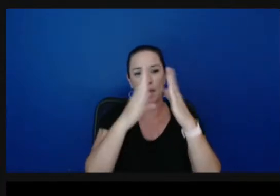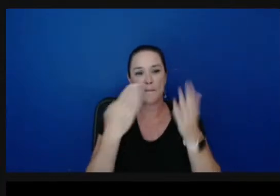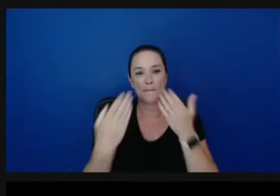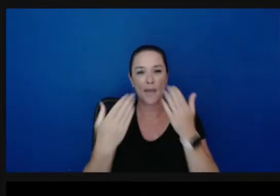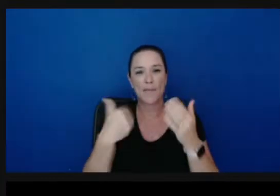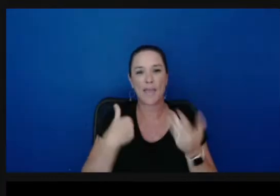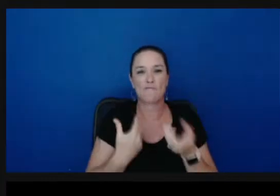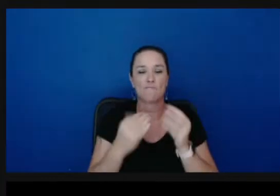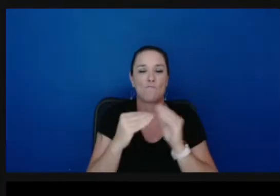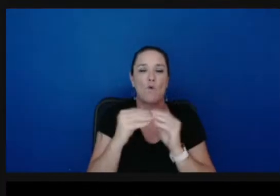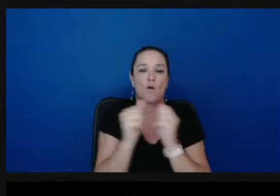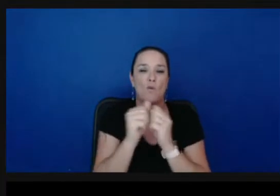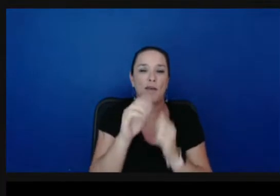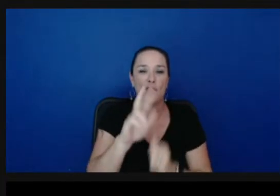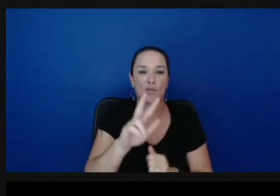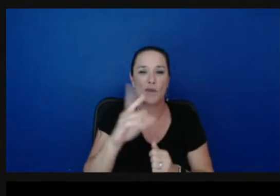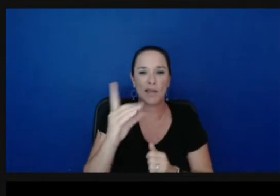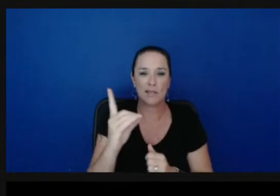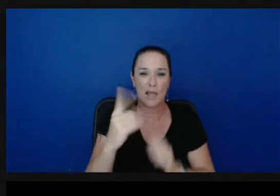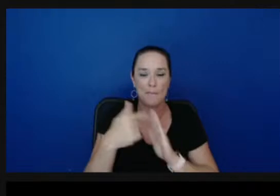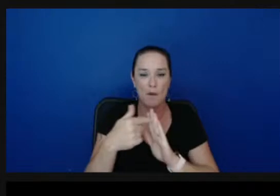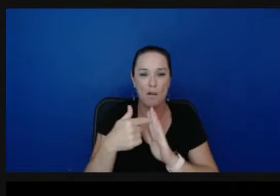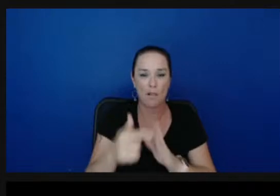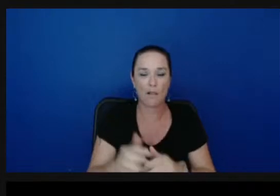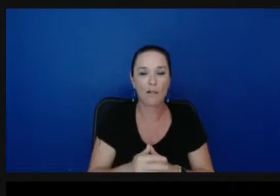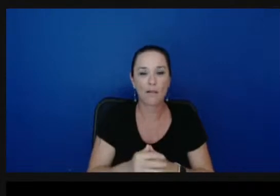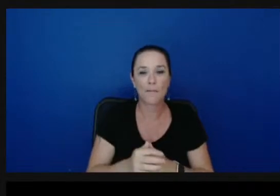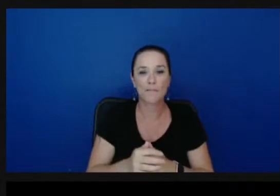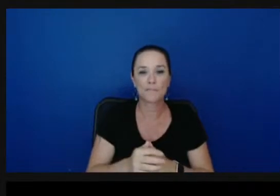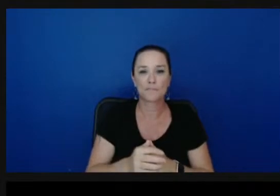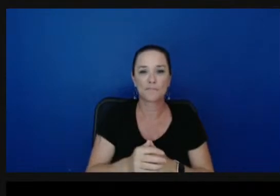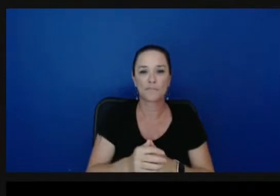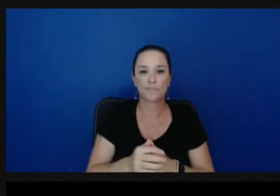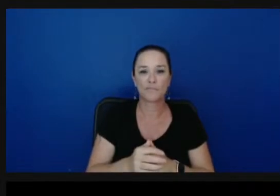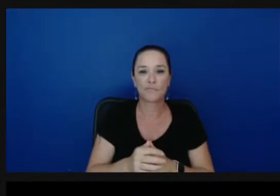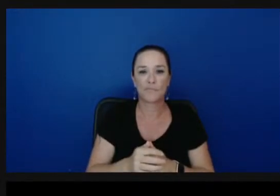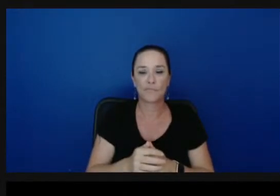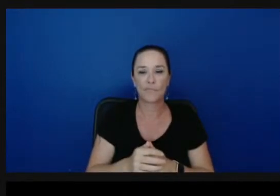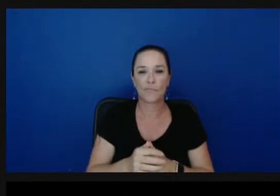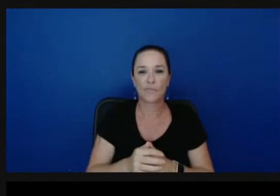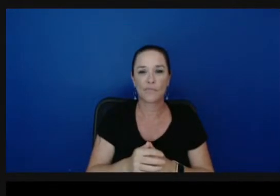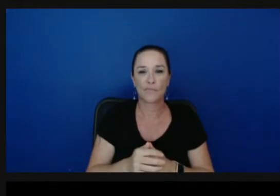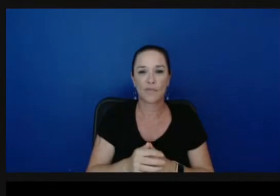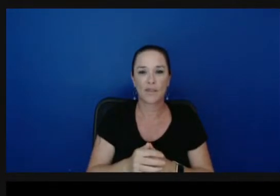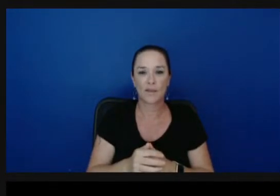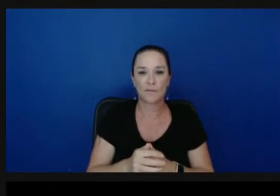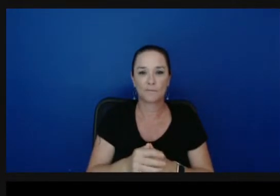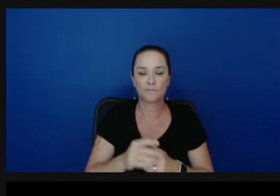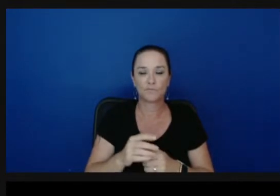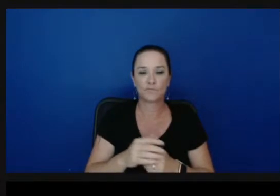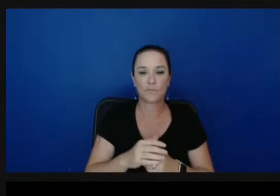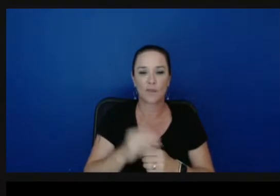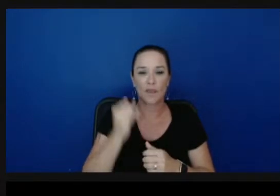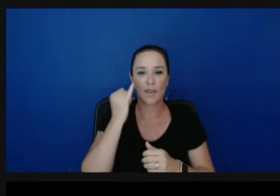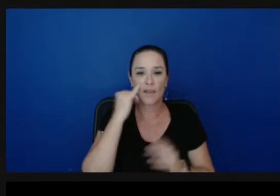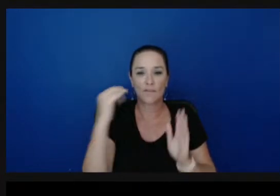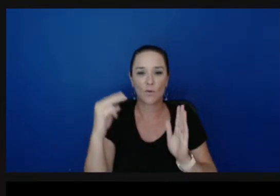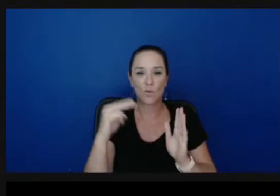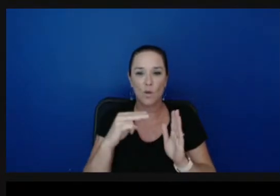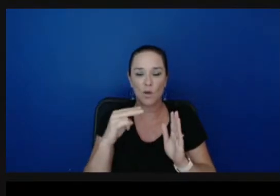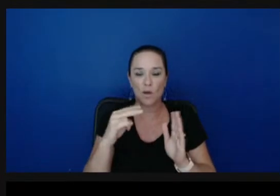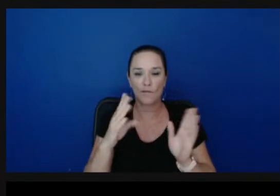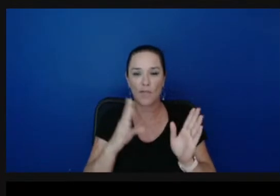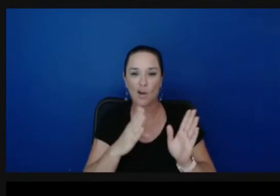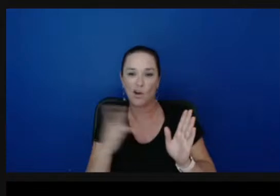those feeders as well. But that's most of the clustering here. And if you look at the south flank earthquakes that are off